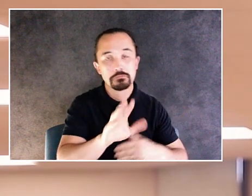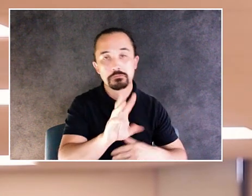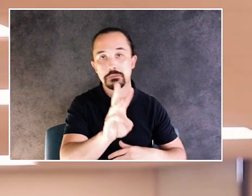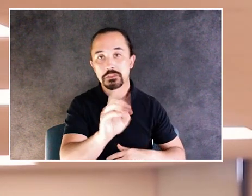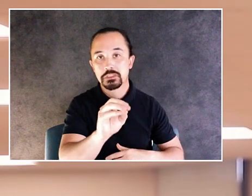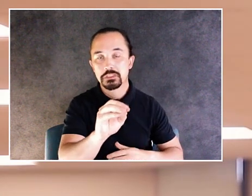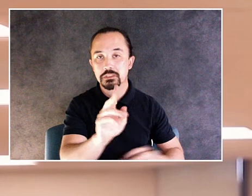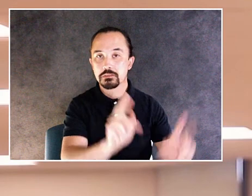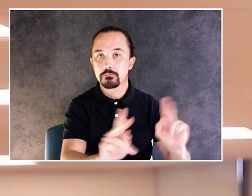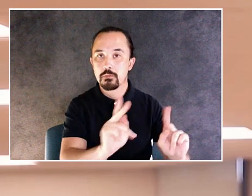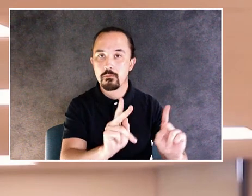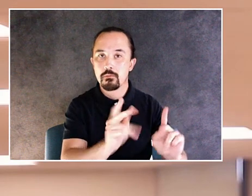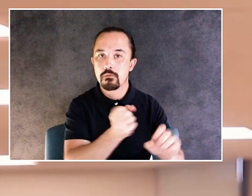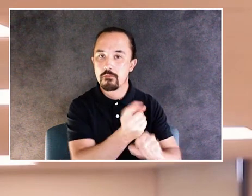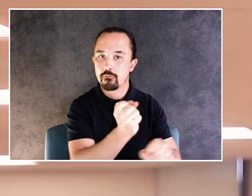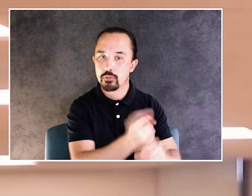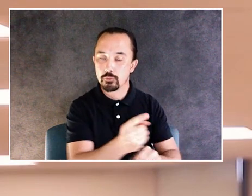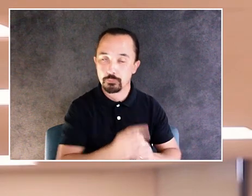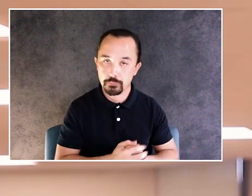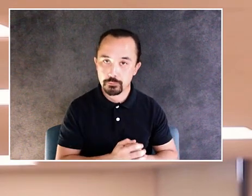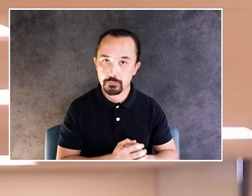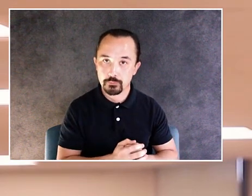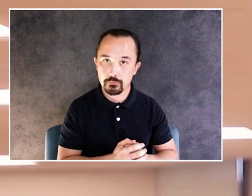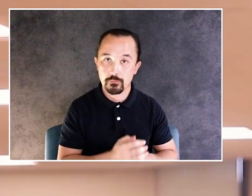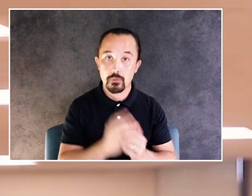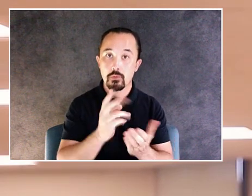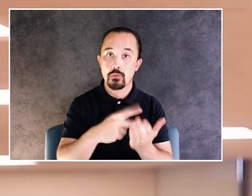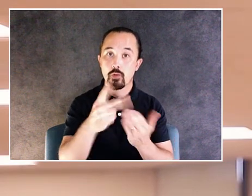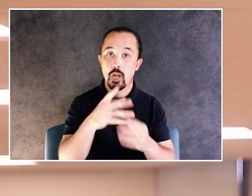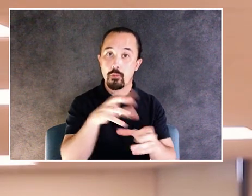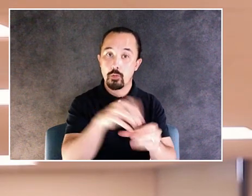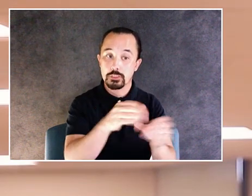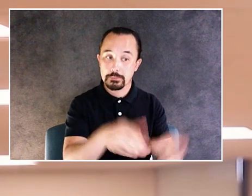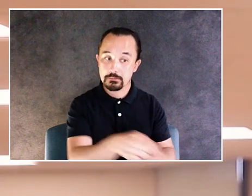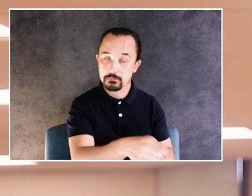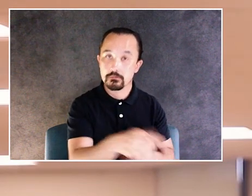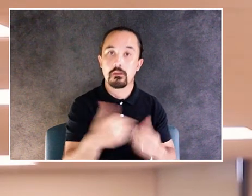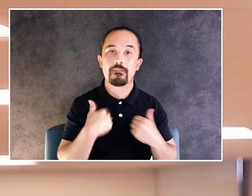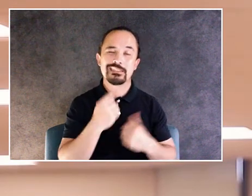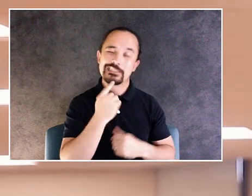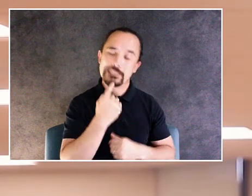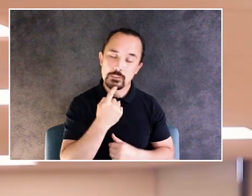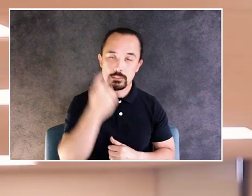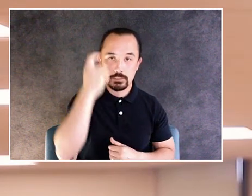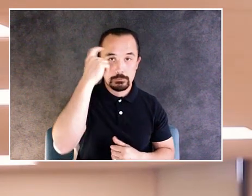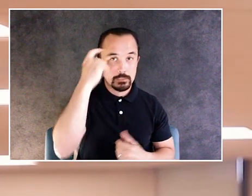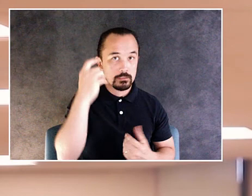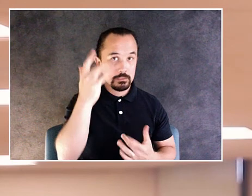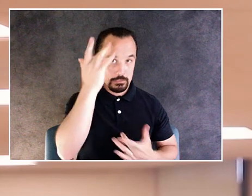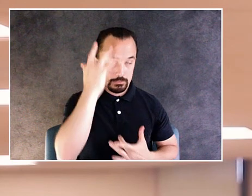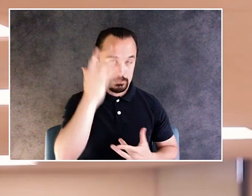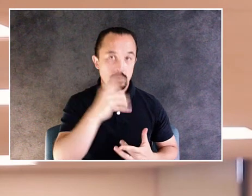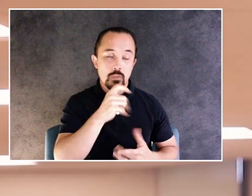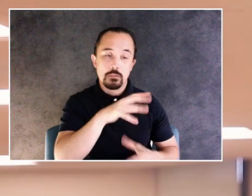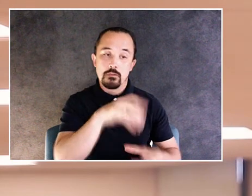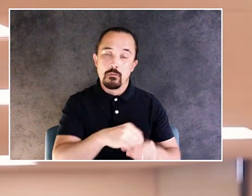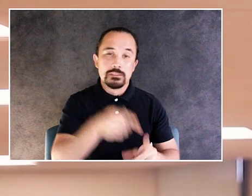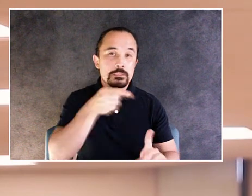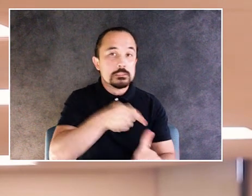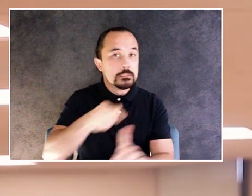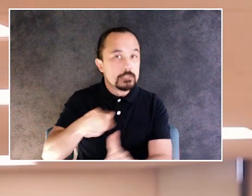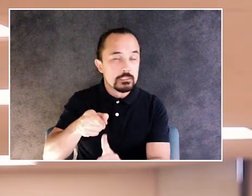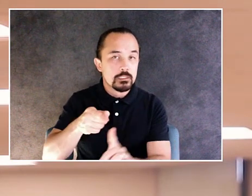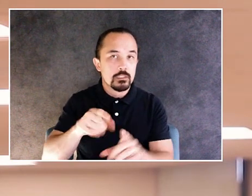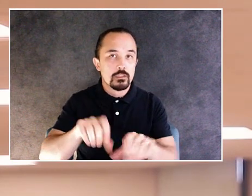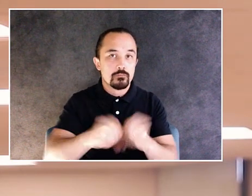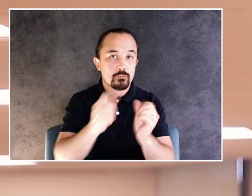consumers per year. Program participants are individuals with a serious mental illness who have committed certain felony crimes and are